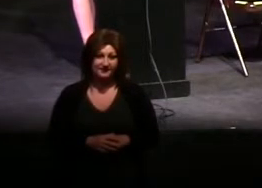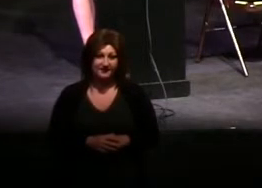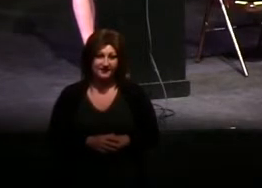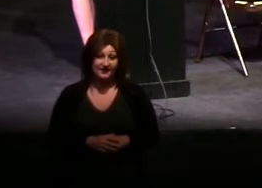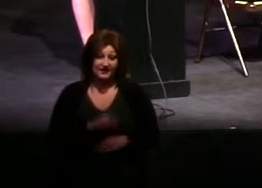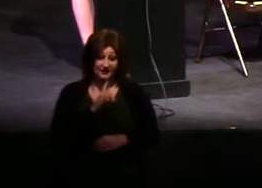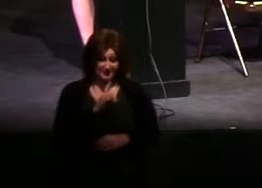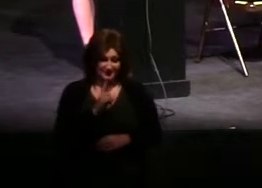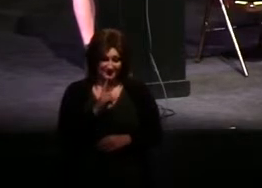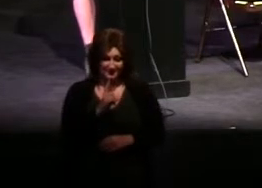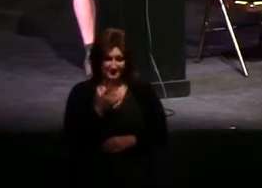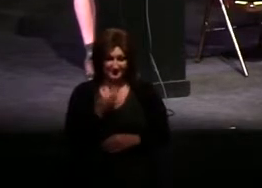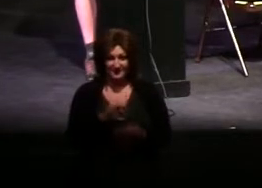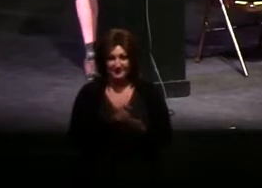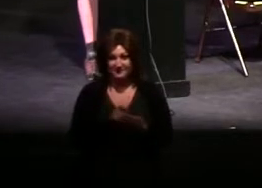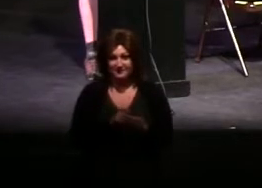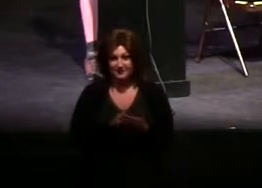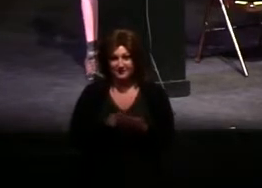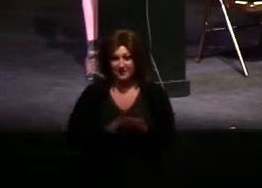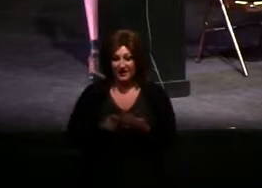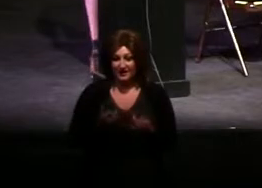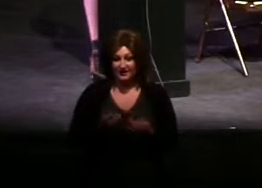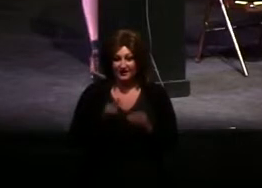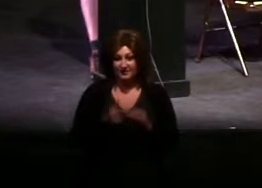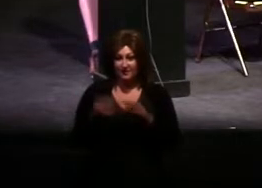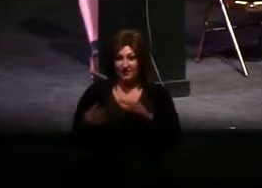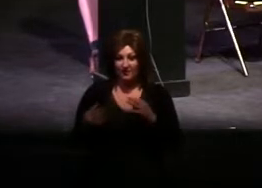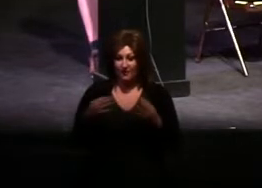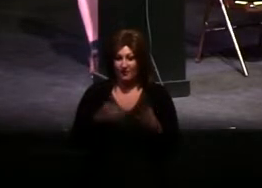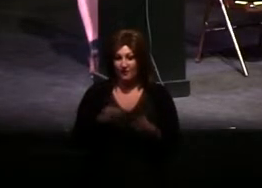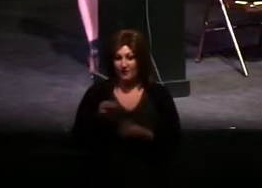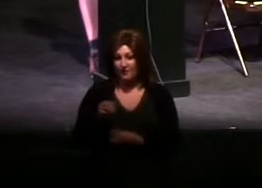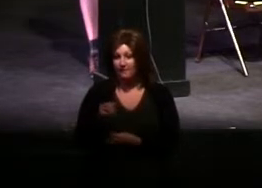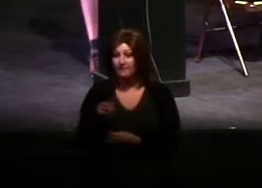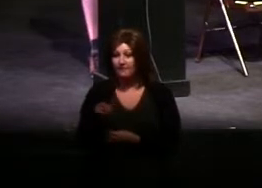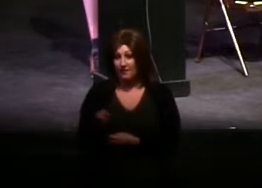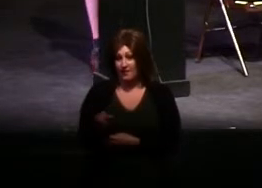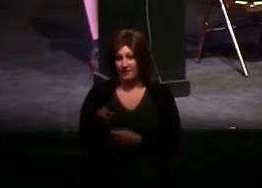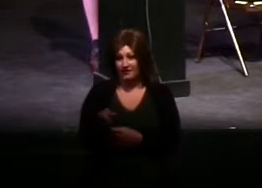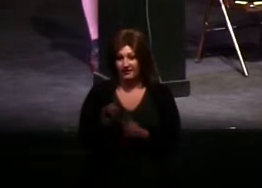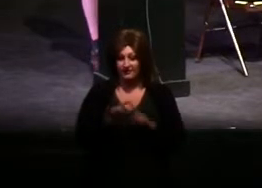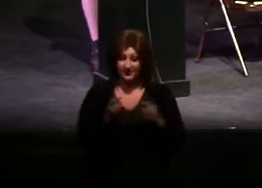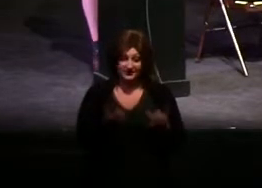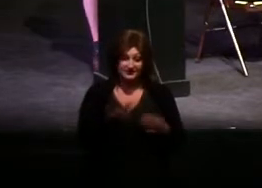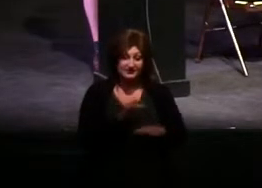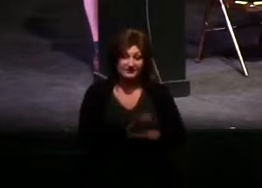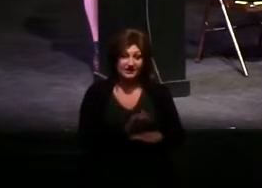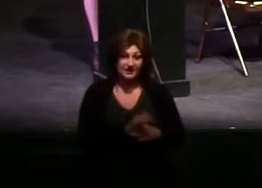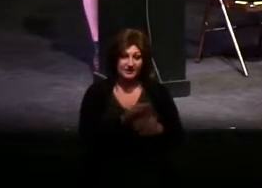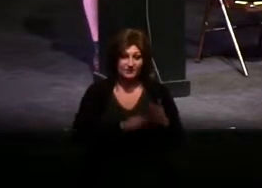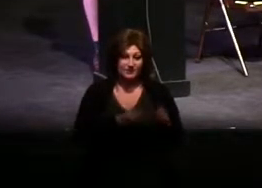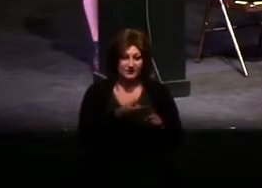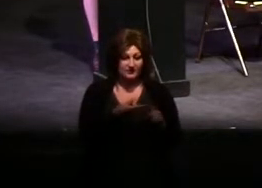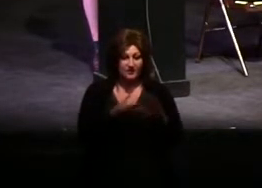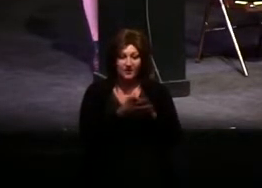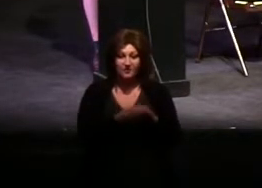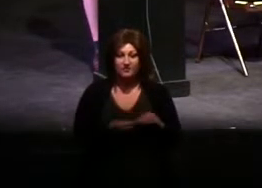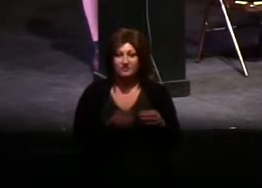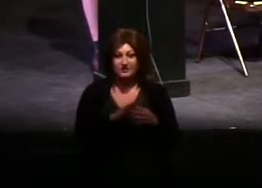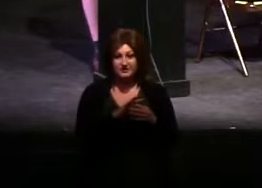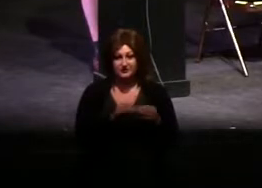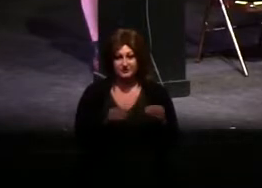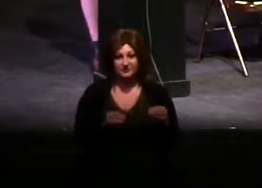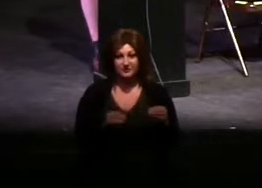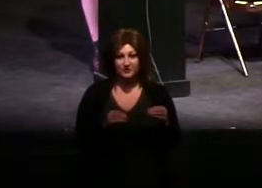It's true, I'm writing a book about the war in Mali, but tonight I'm going to read from a story